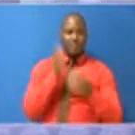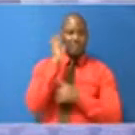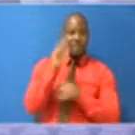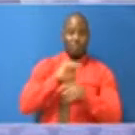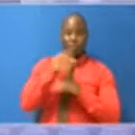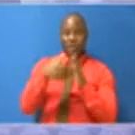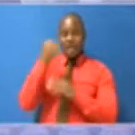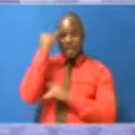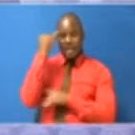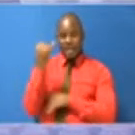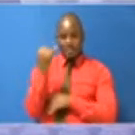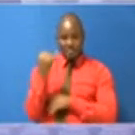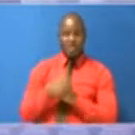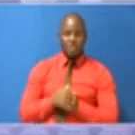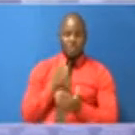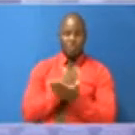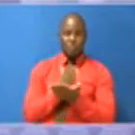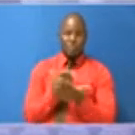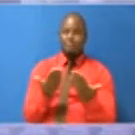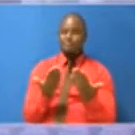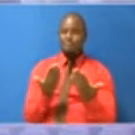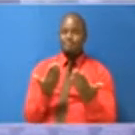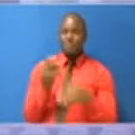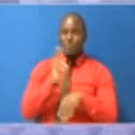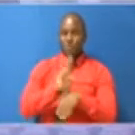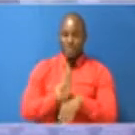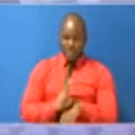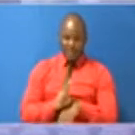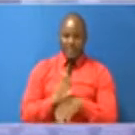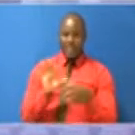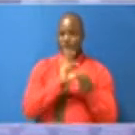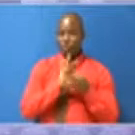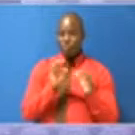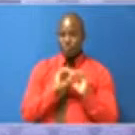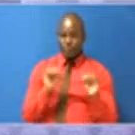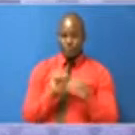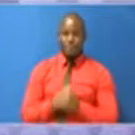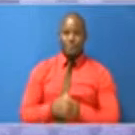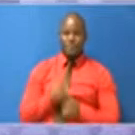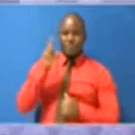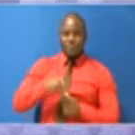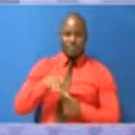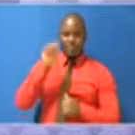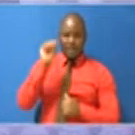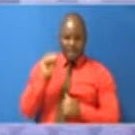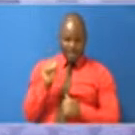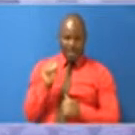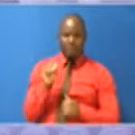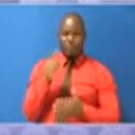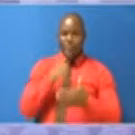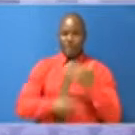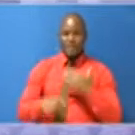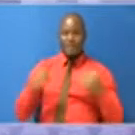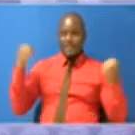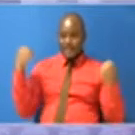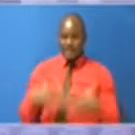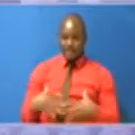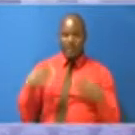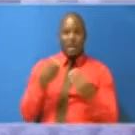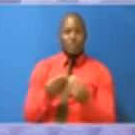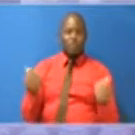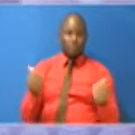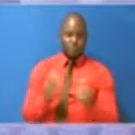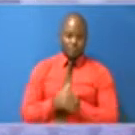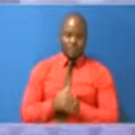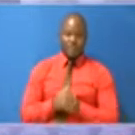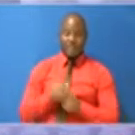many of those ideas really you know this is not equity here it's not corporate you must take the bull by the house and give practical solutions